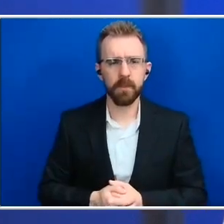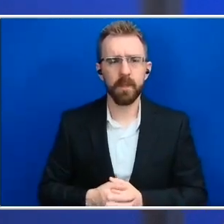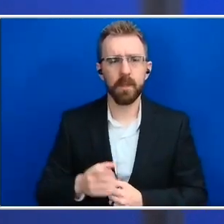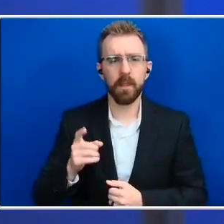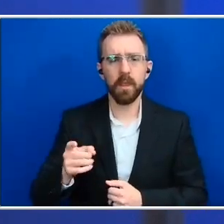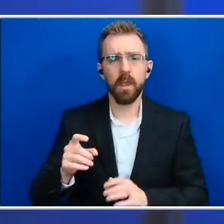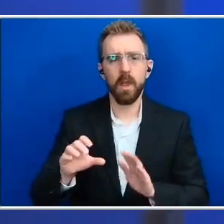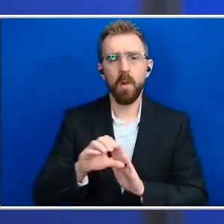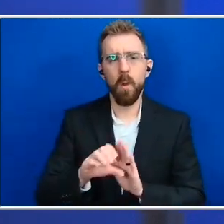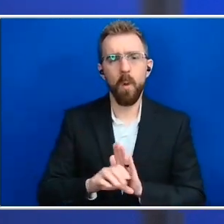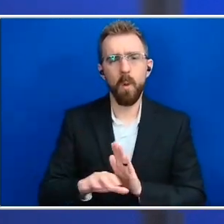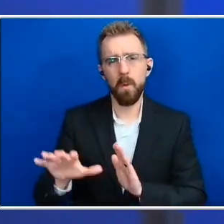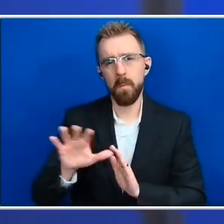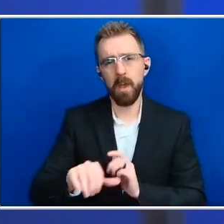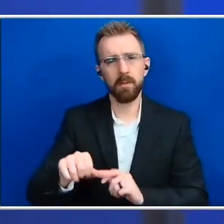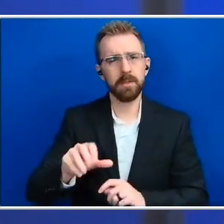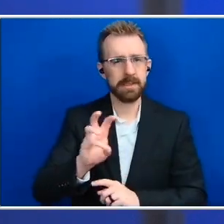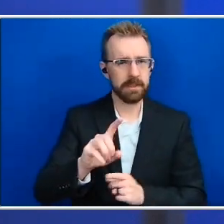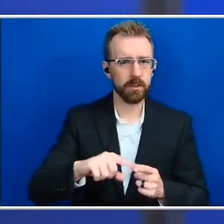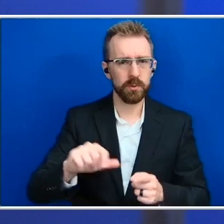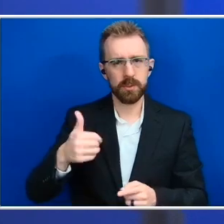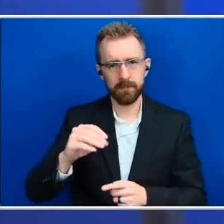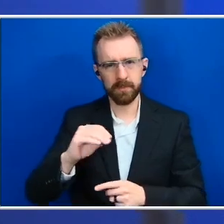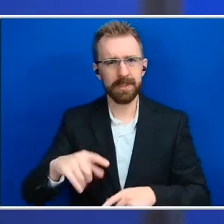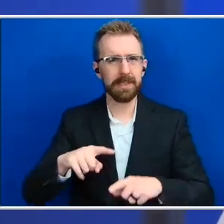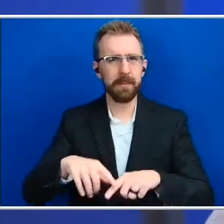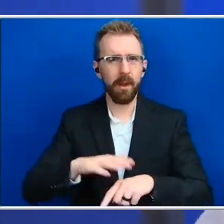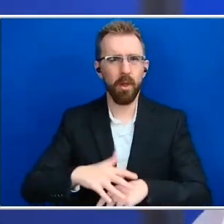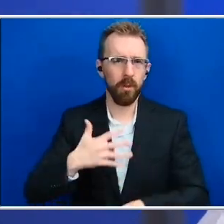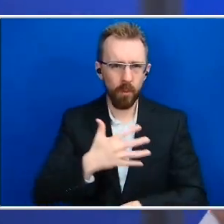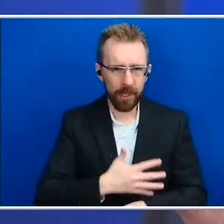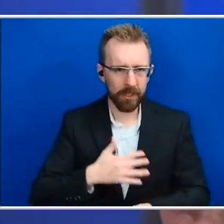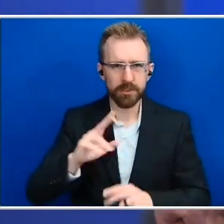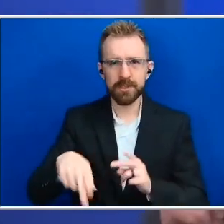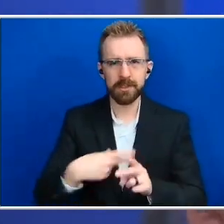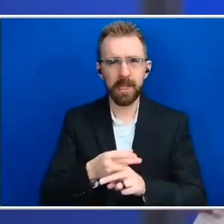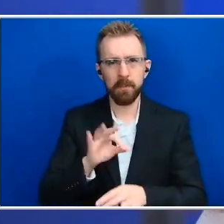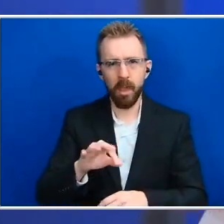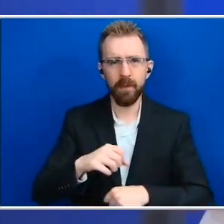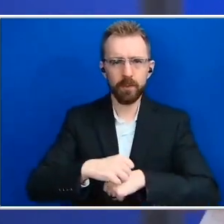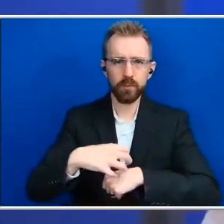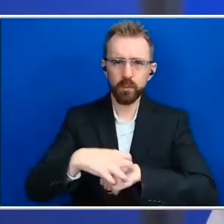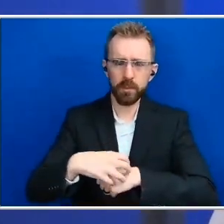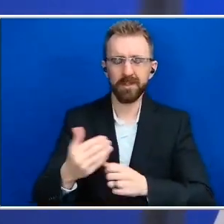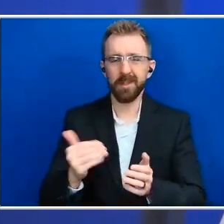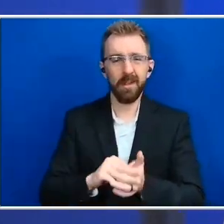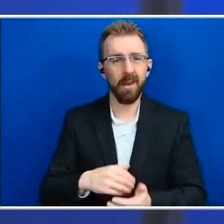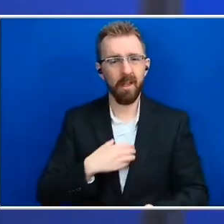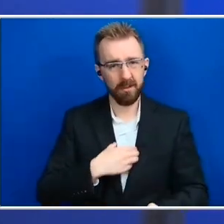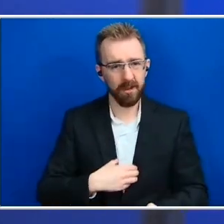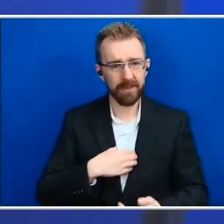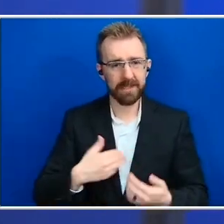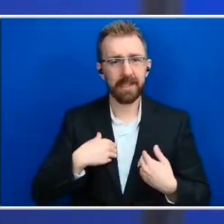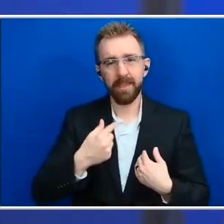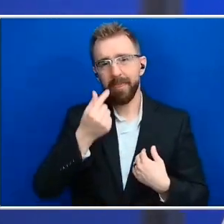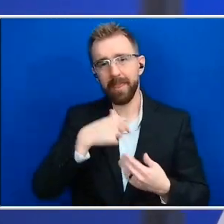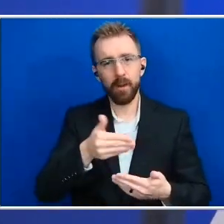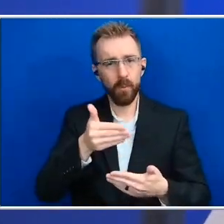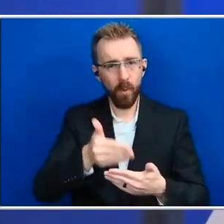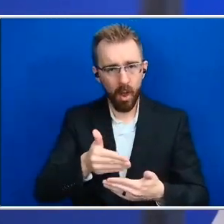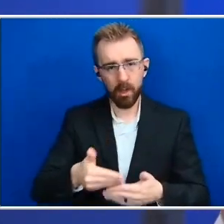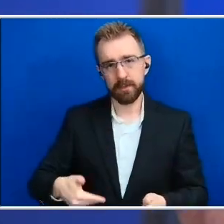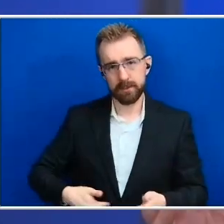10%, depending on the location, depending on the type of the tumor. Because as I said, esophagus has thinner wall, stomach has a thicker